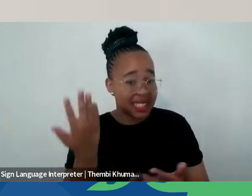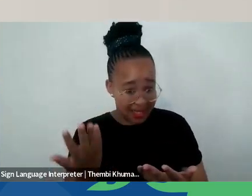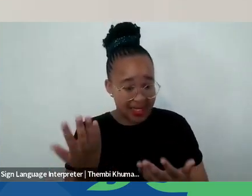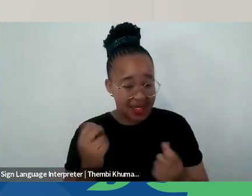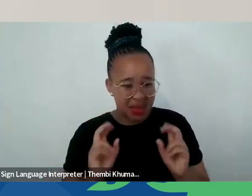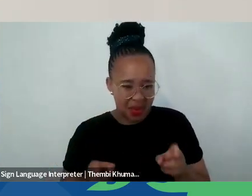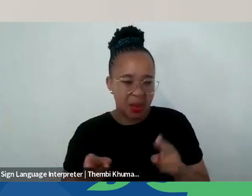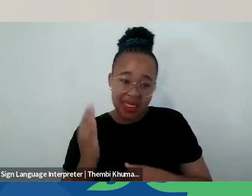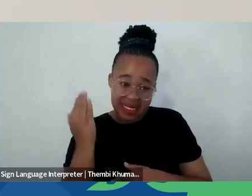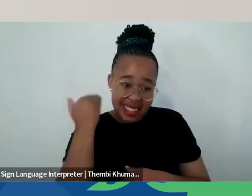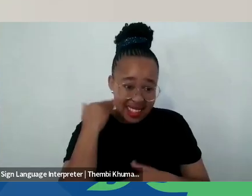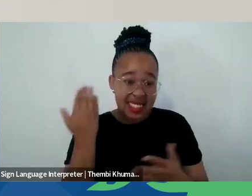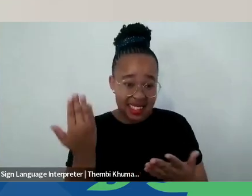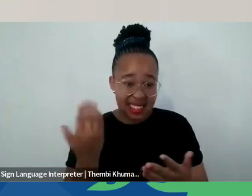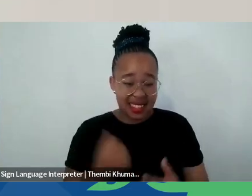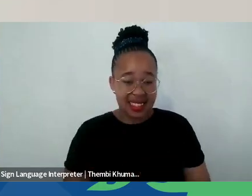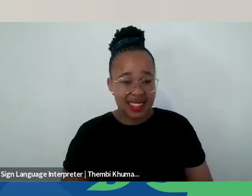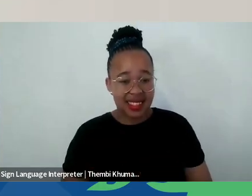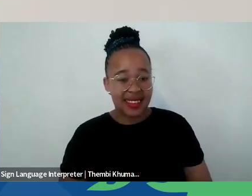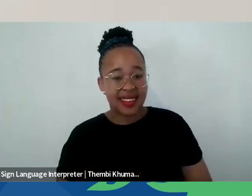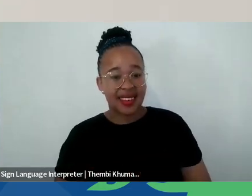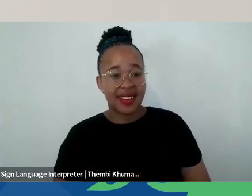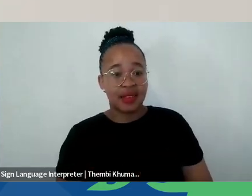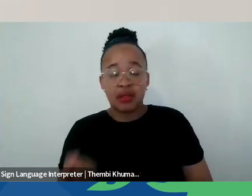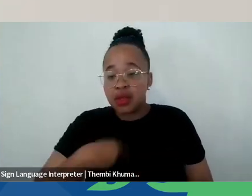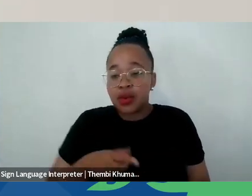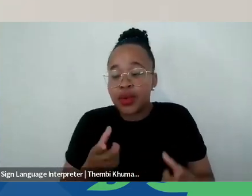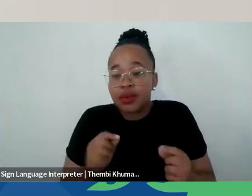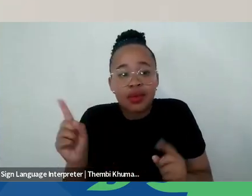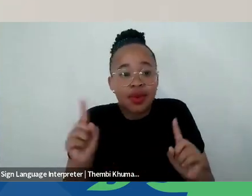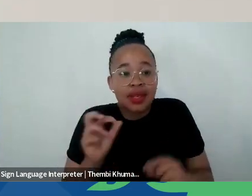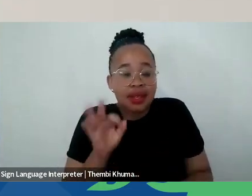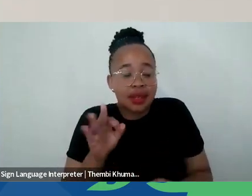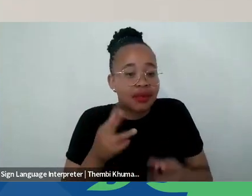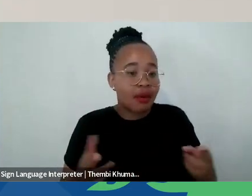what do you do when there are no resources?